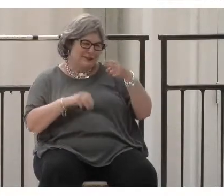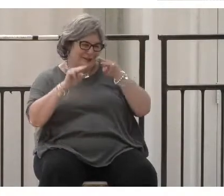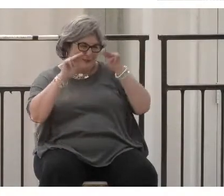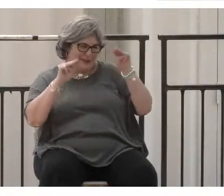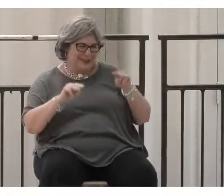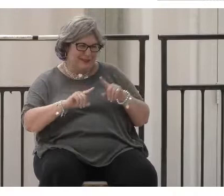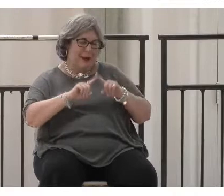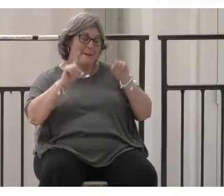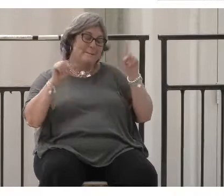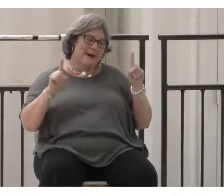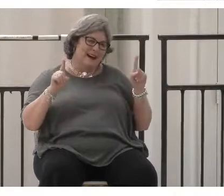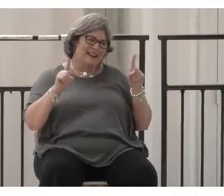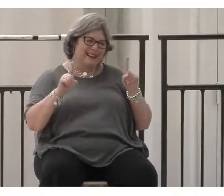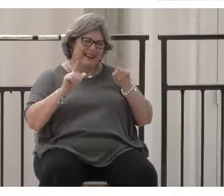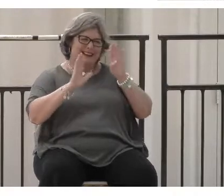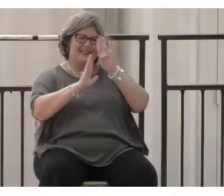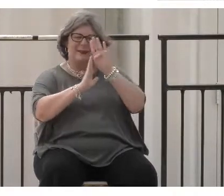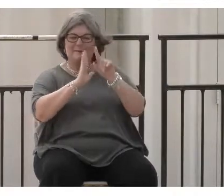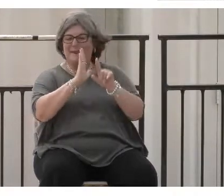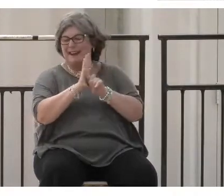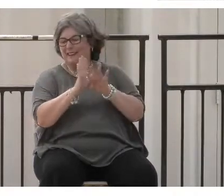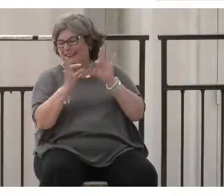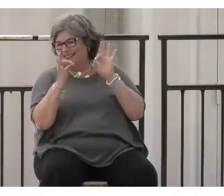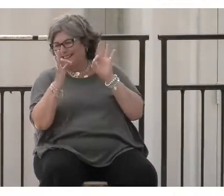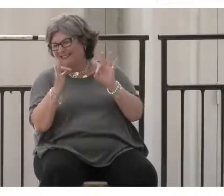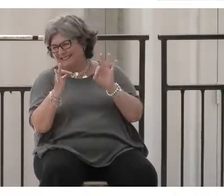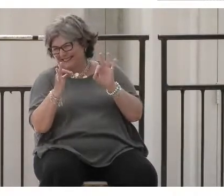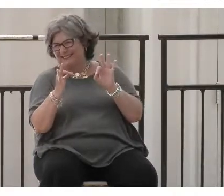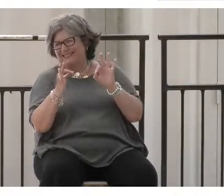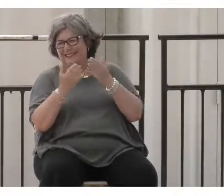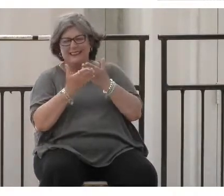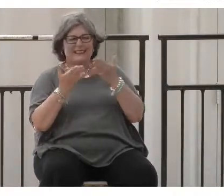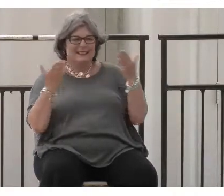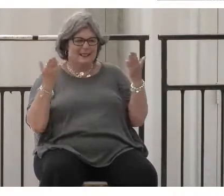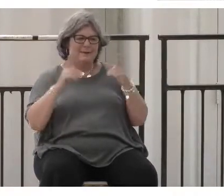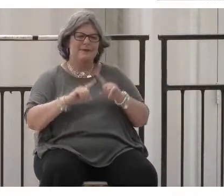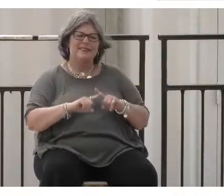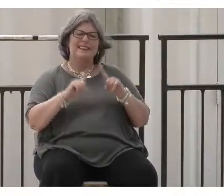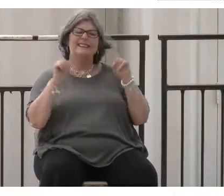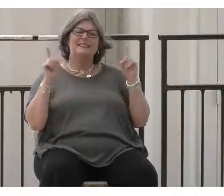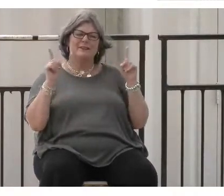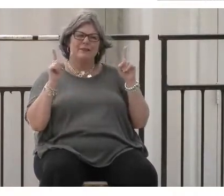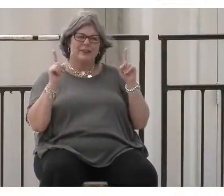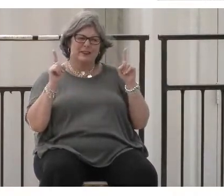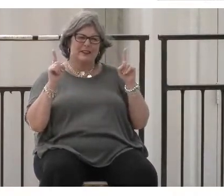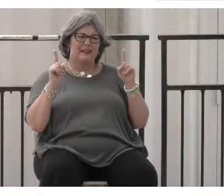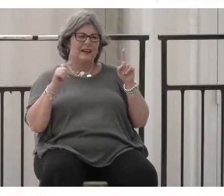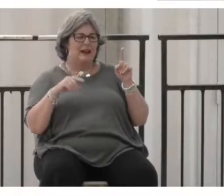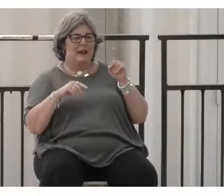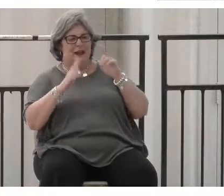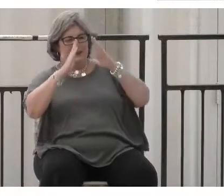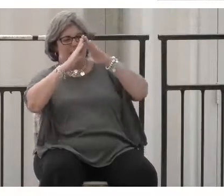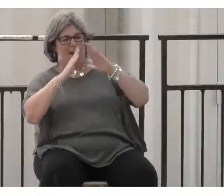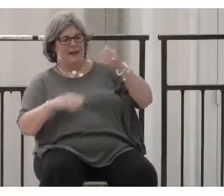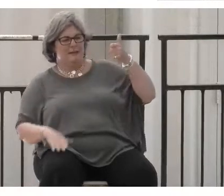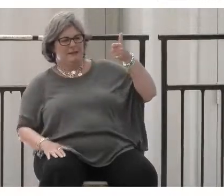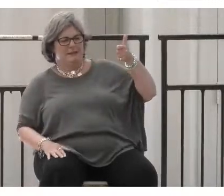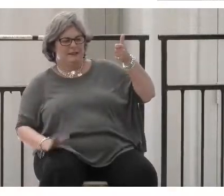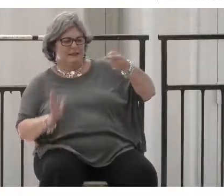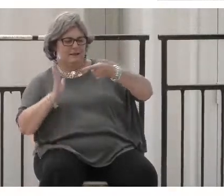the Natural History Museum as its background as well for us is something completely different. And the installation itself is